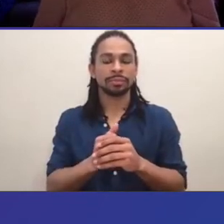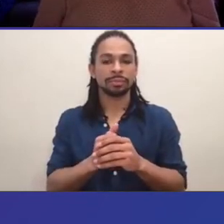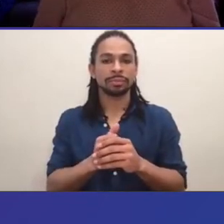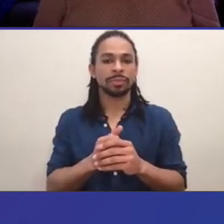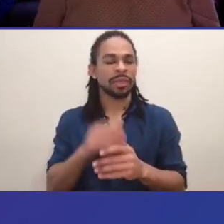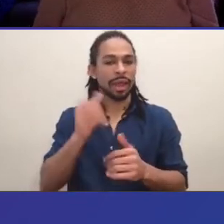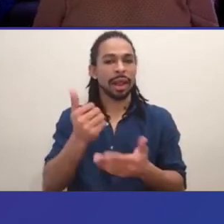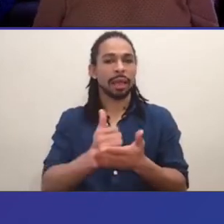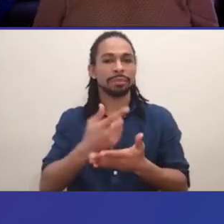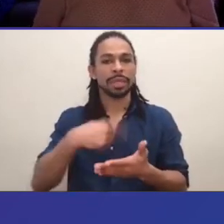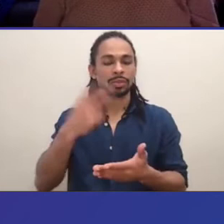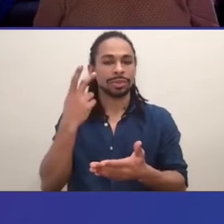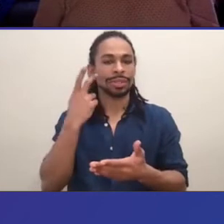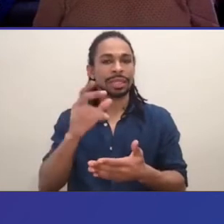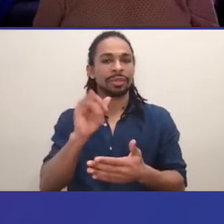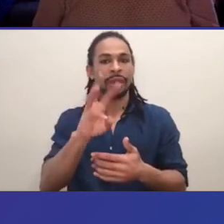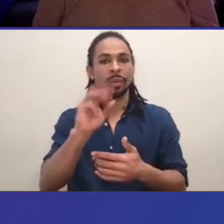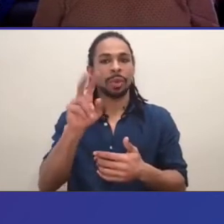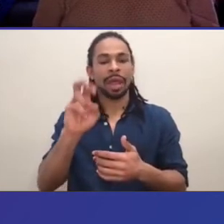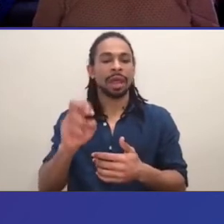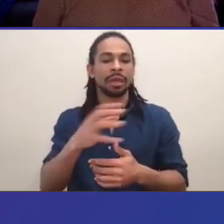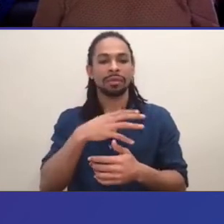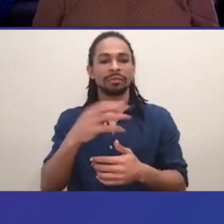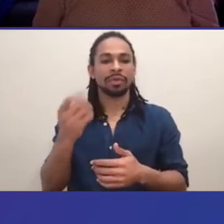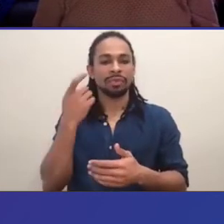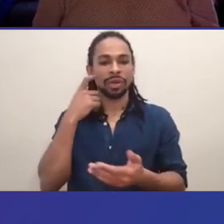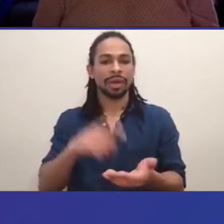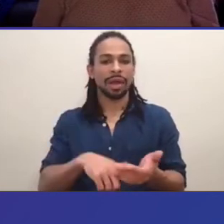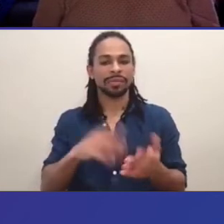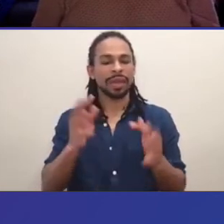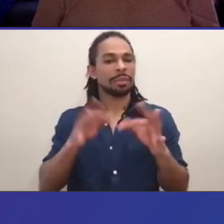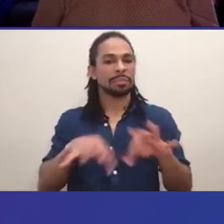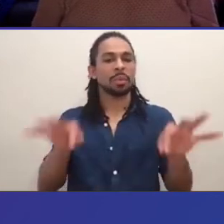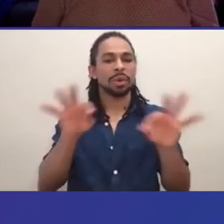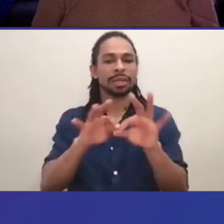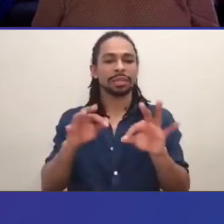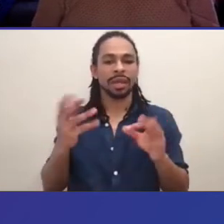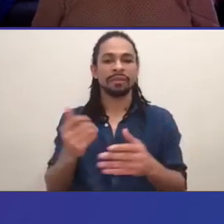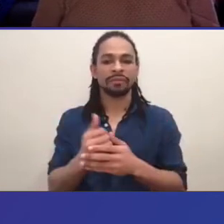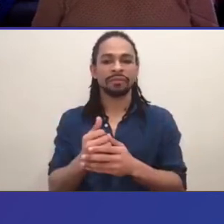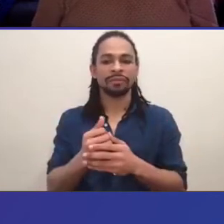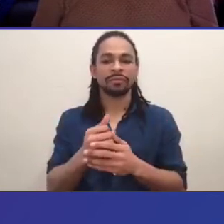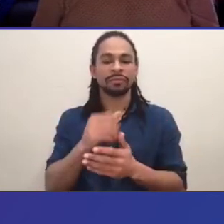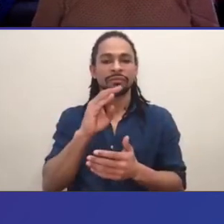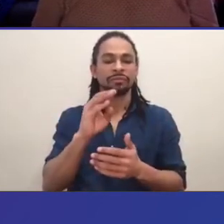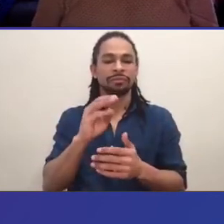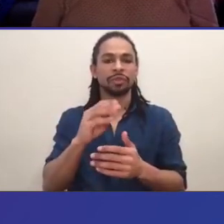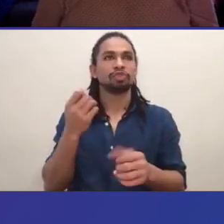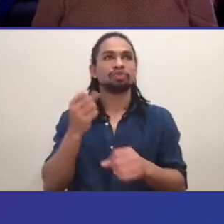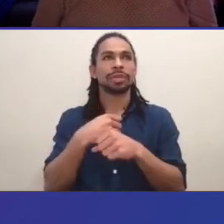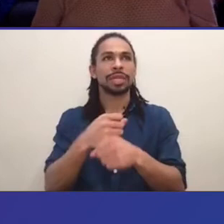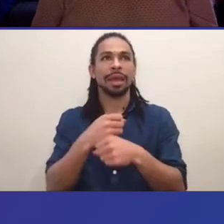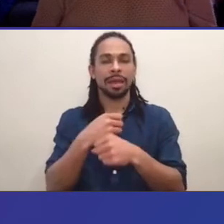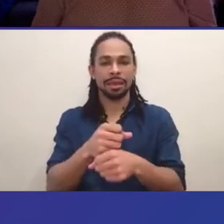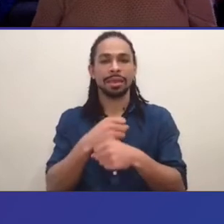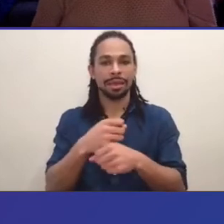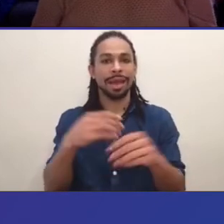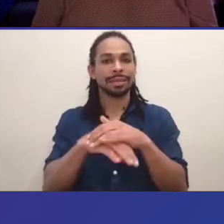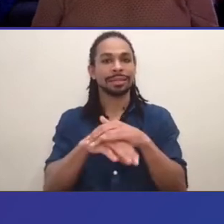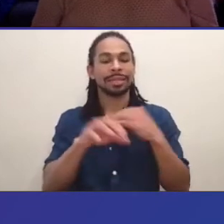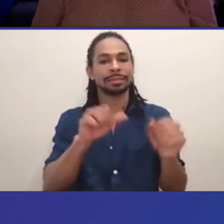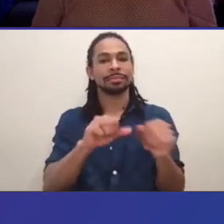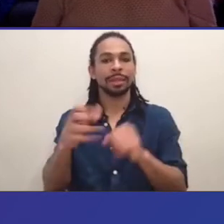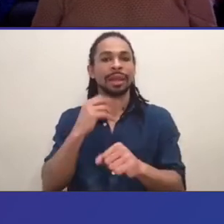the wave and recognize that the importance of creating accessibility